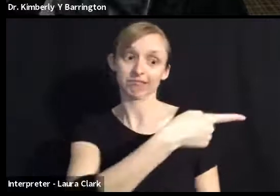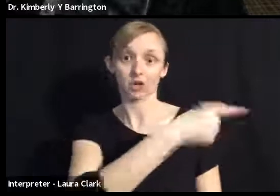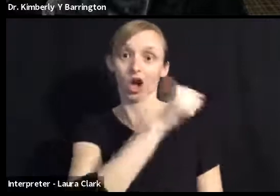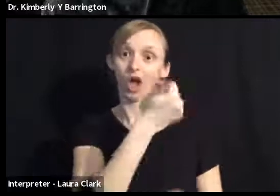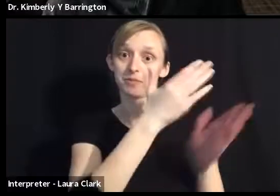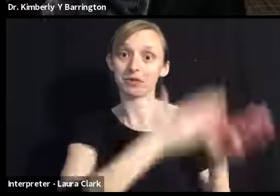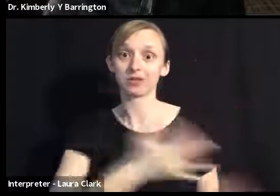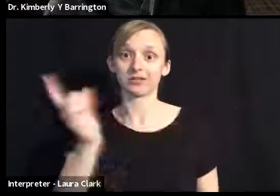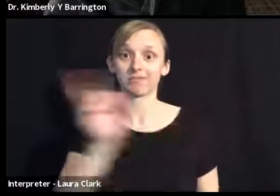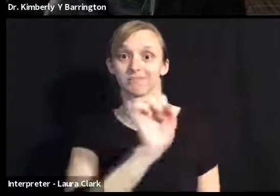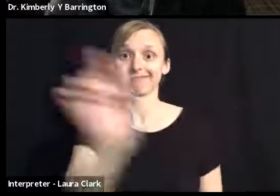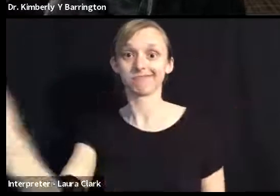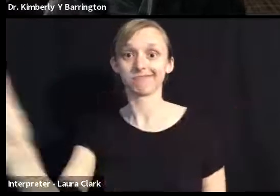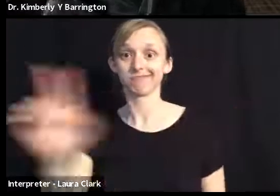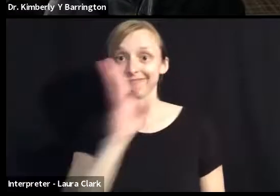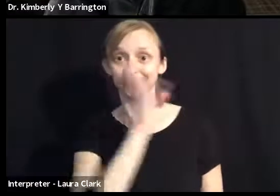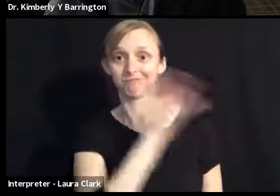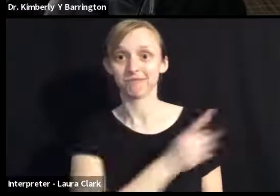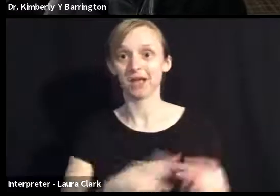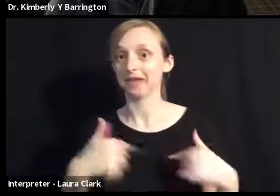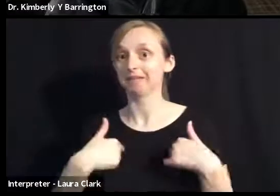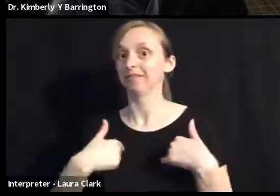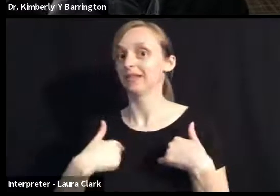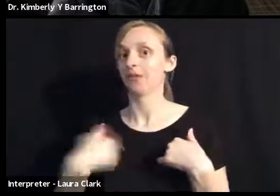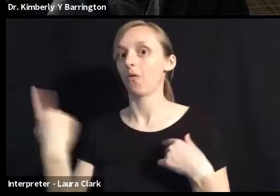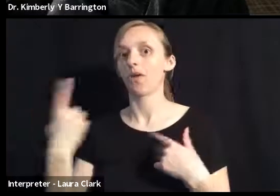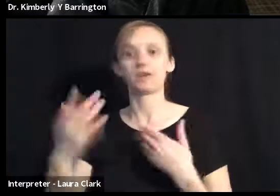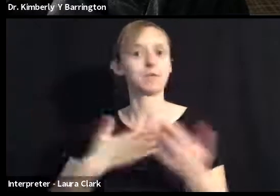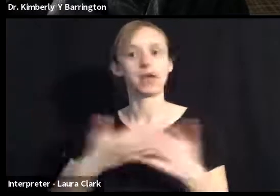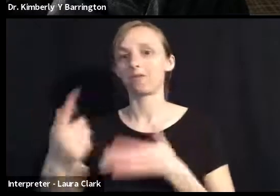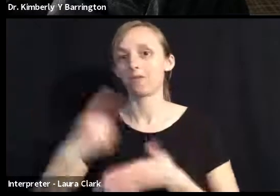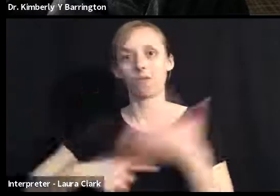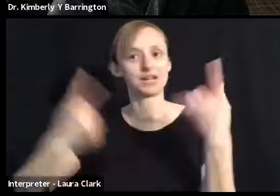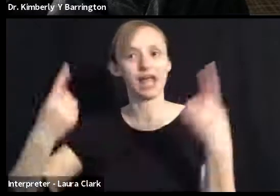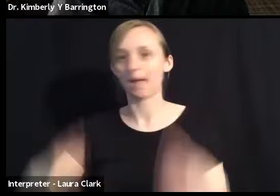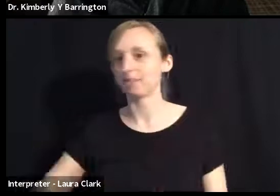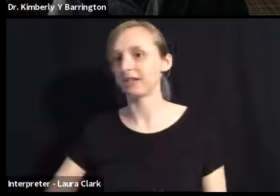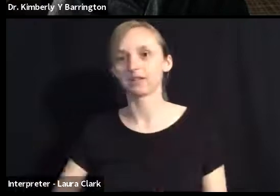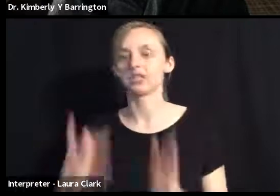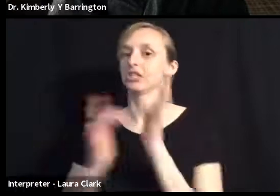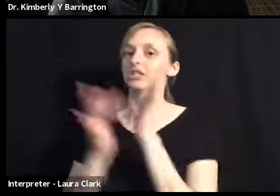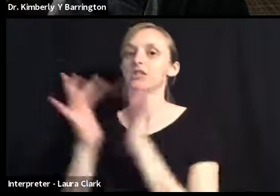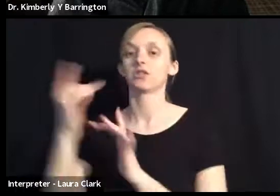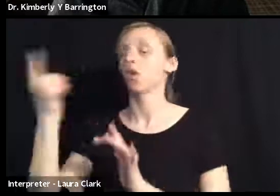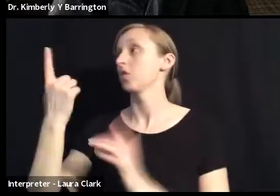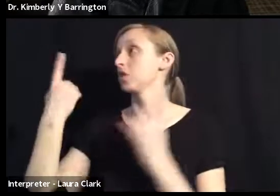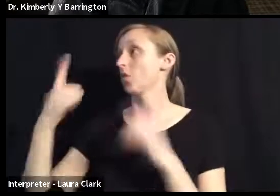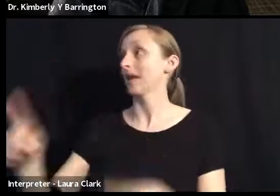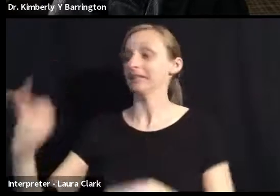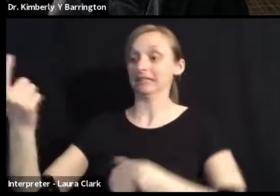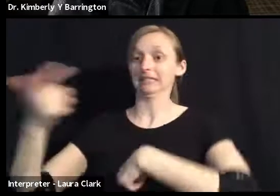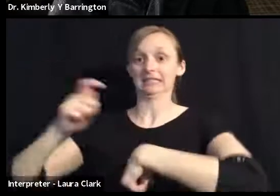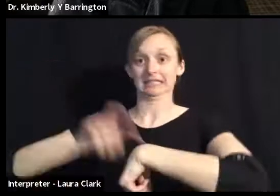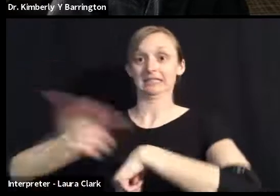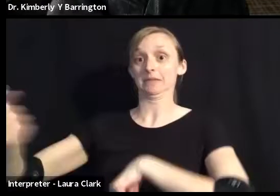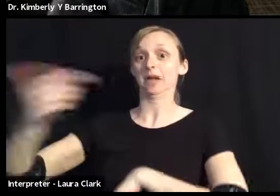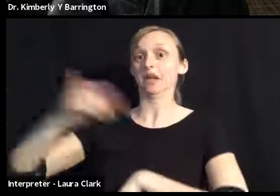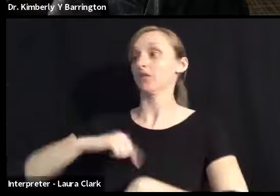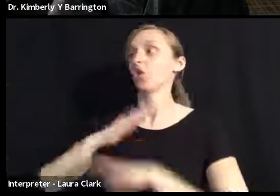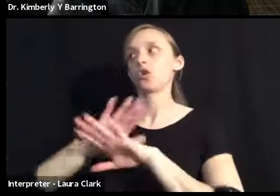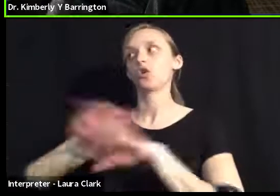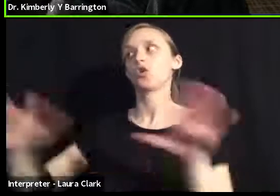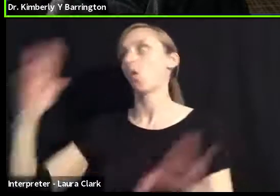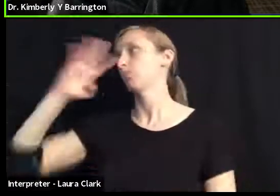that's been my prayer for a long time. I don't care what I'm going through. Just Jesus. When it's my time, do not pass me by.